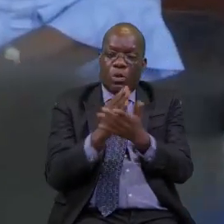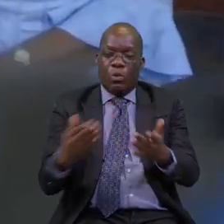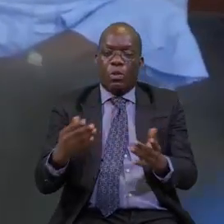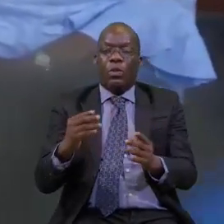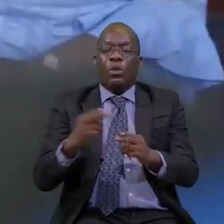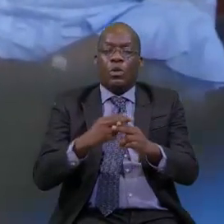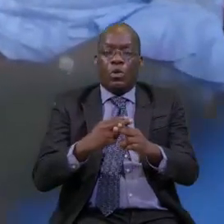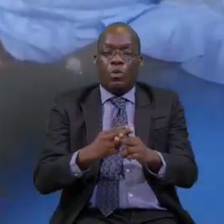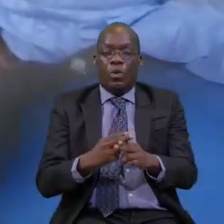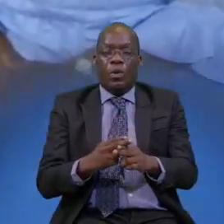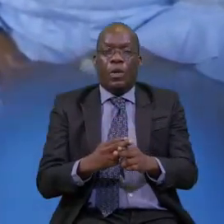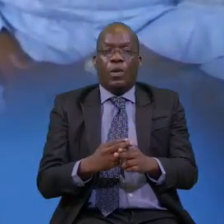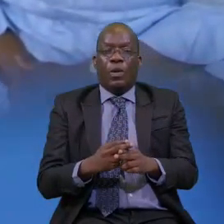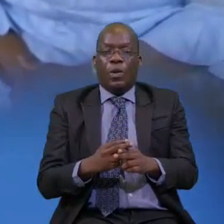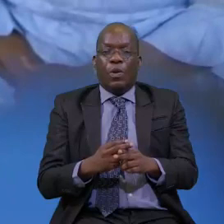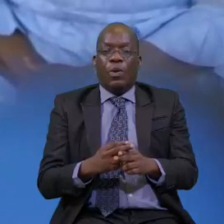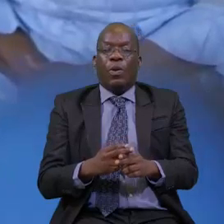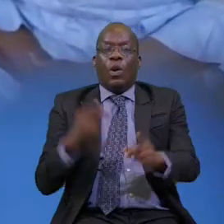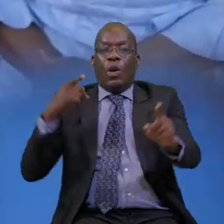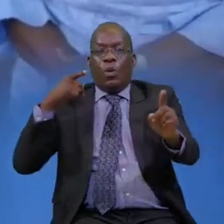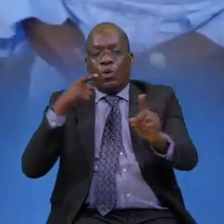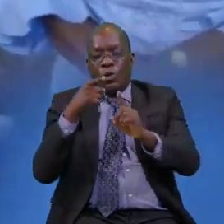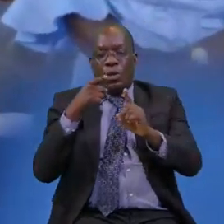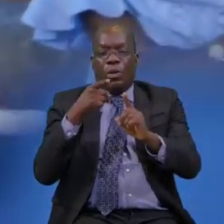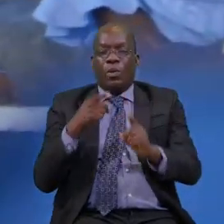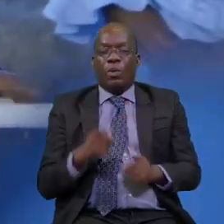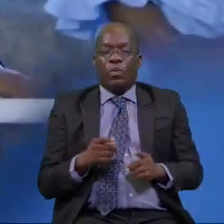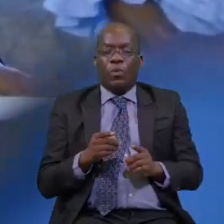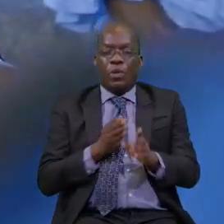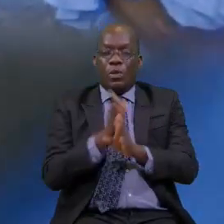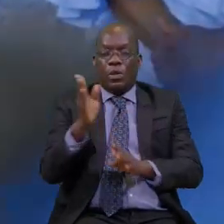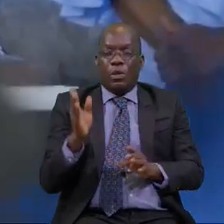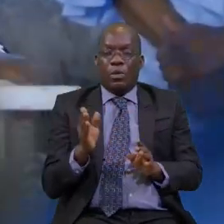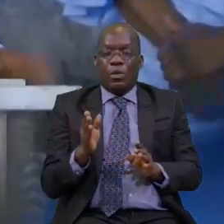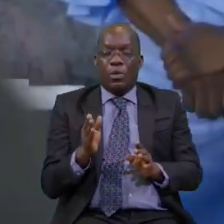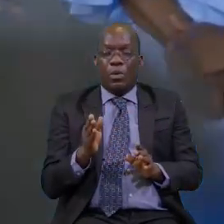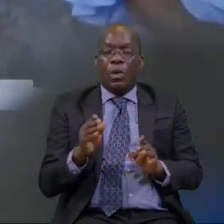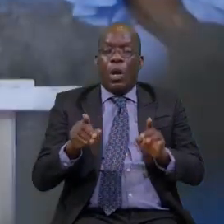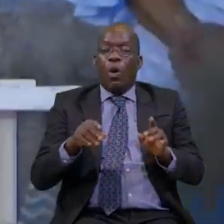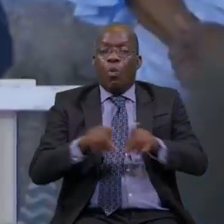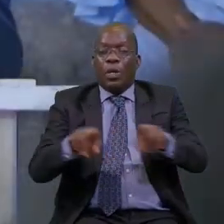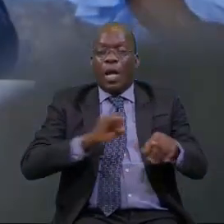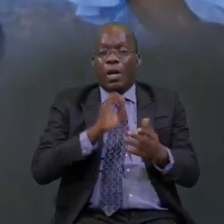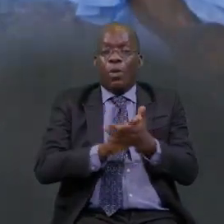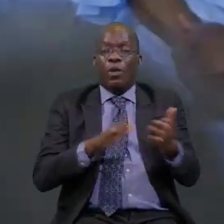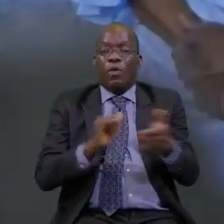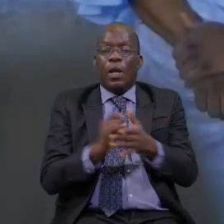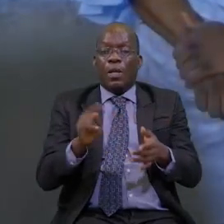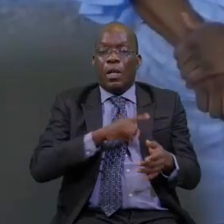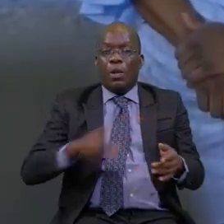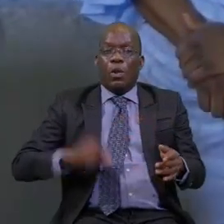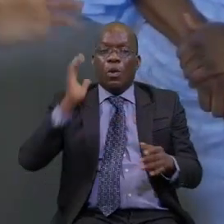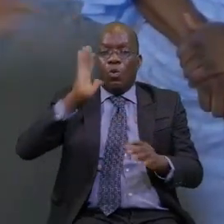brief, direct to the point. But I believe the Lord will impact every one of us